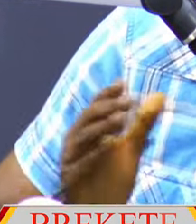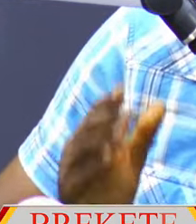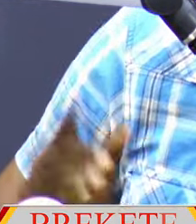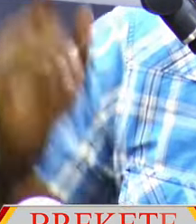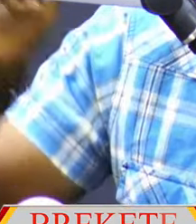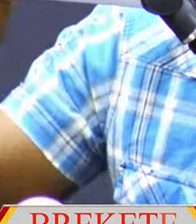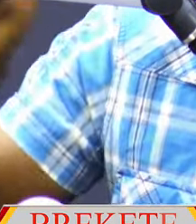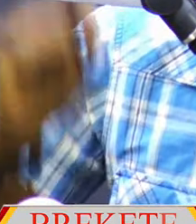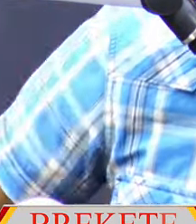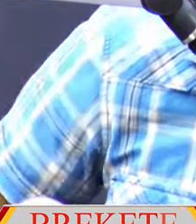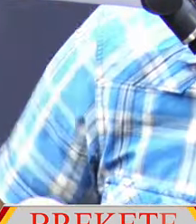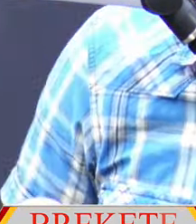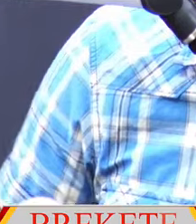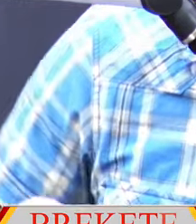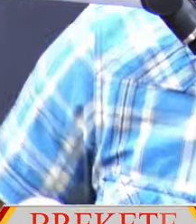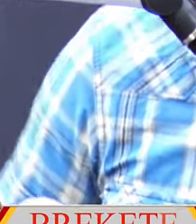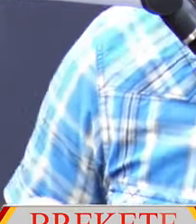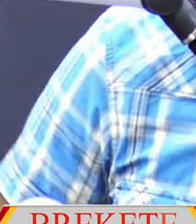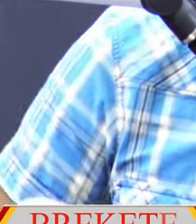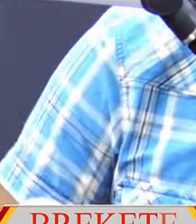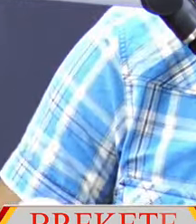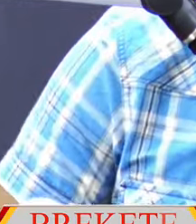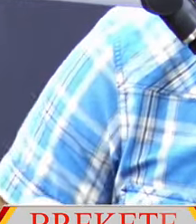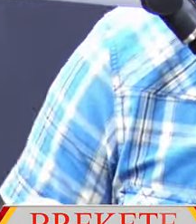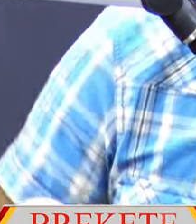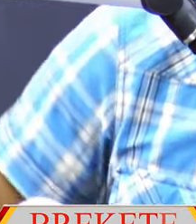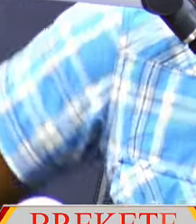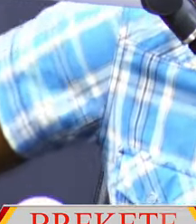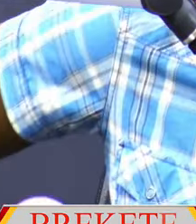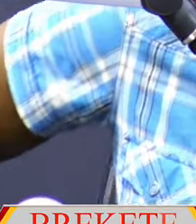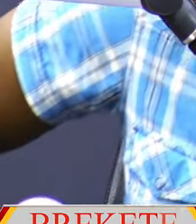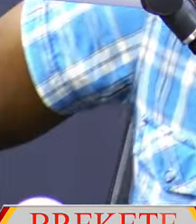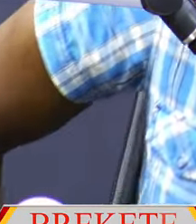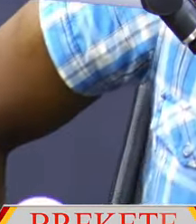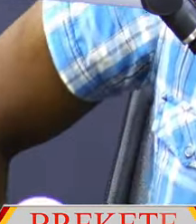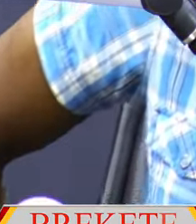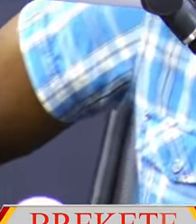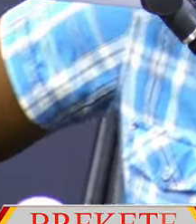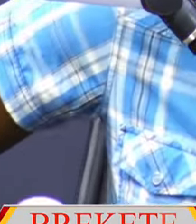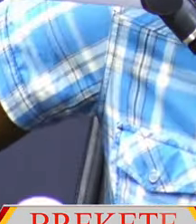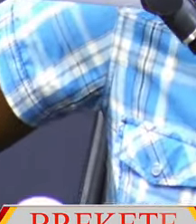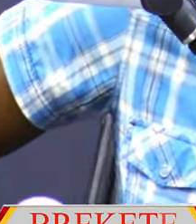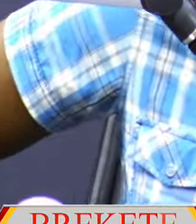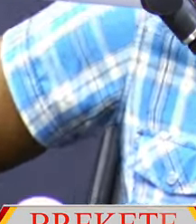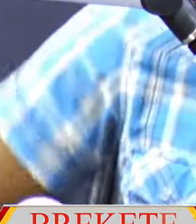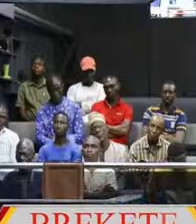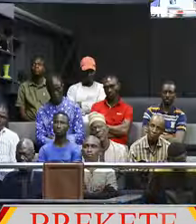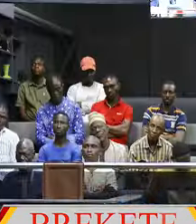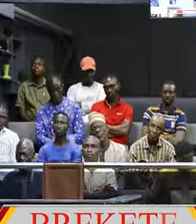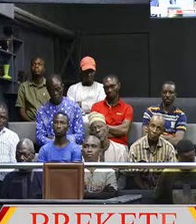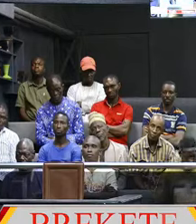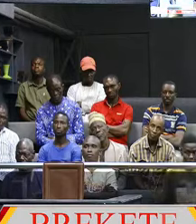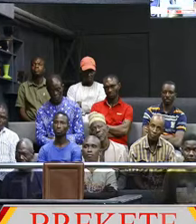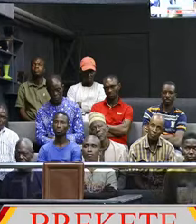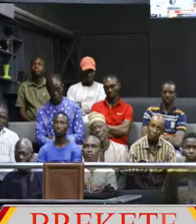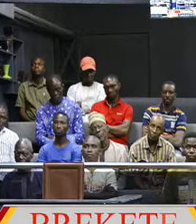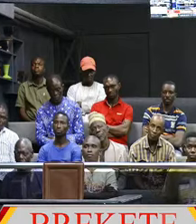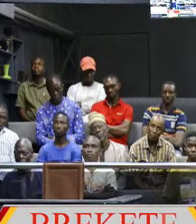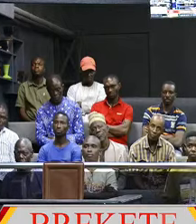Waiting we go do and waiting be the action we will now go take. Mr. President. Yes.